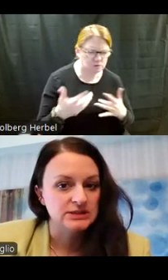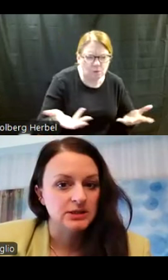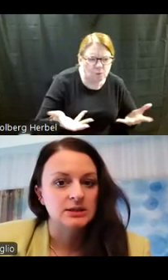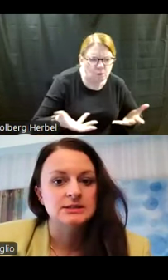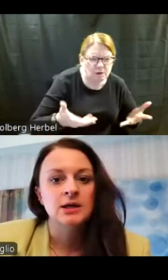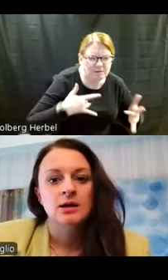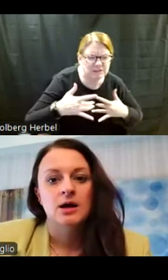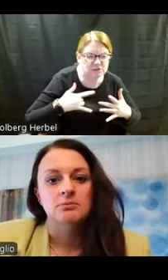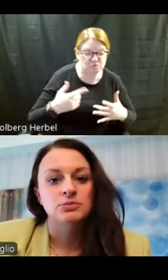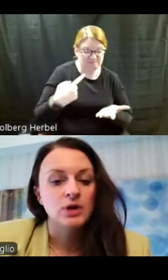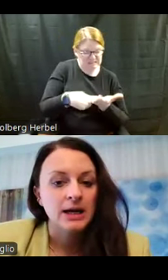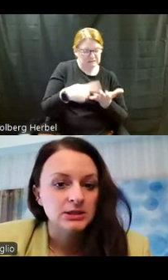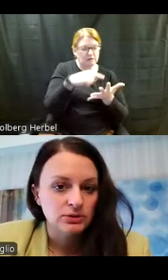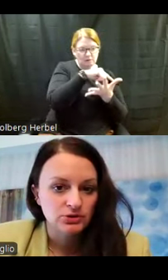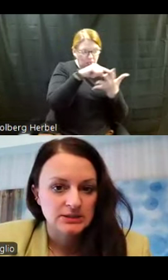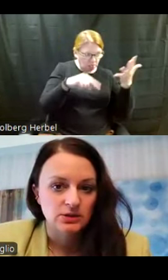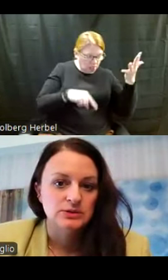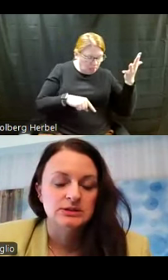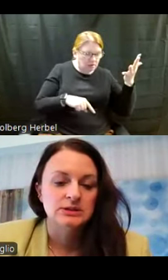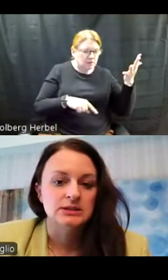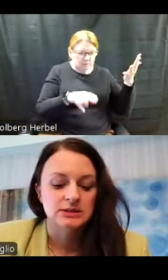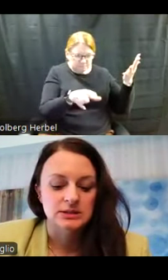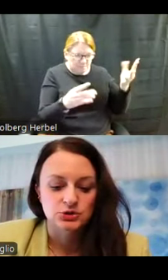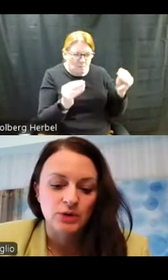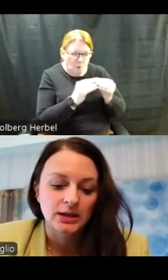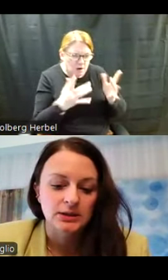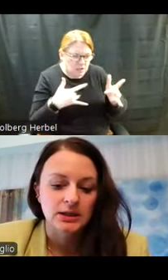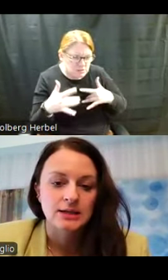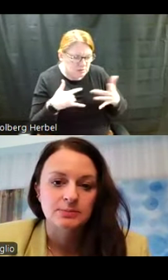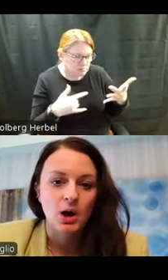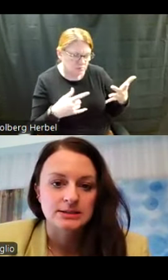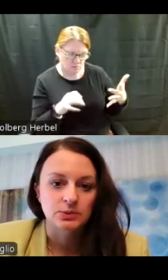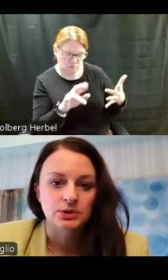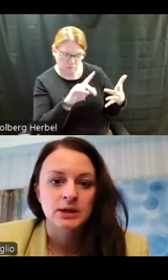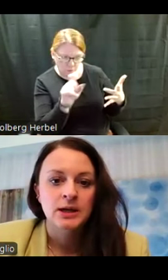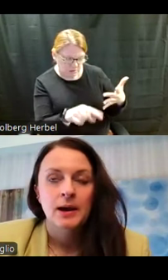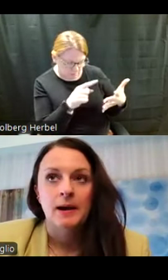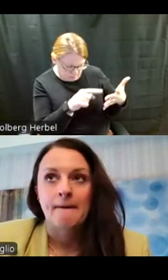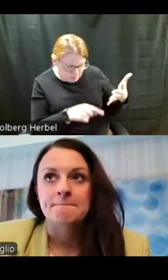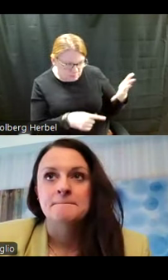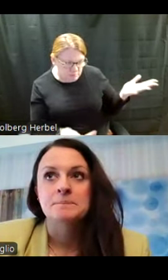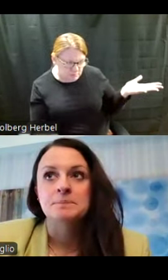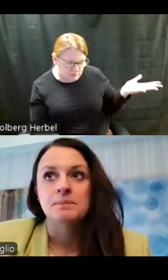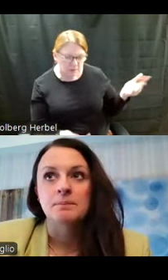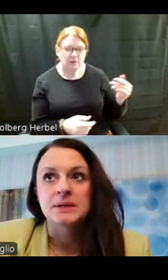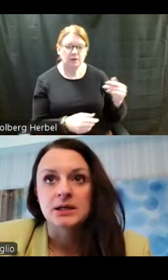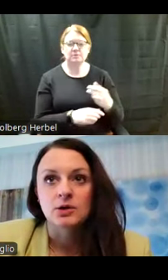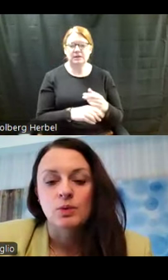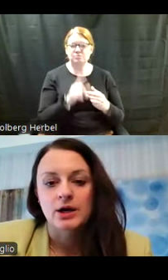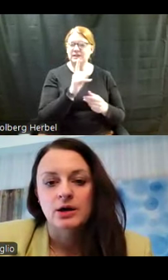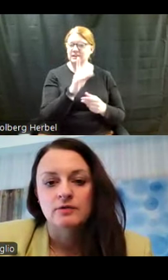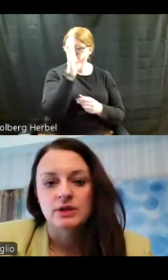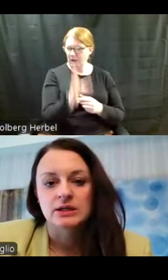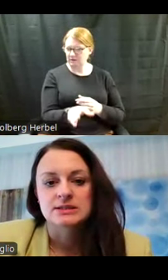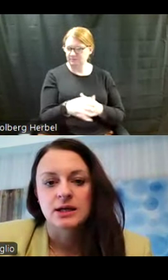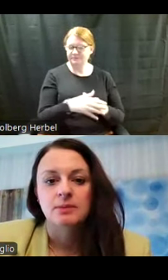we've discussed? Trying to address those as directly as possible. Being